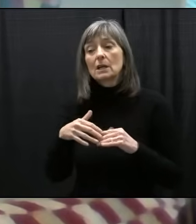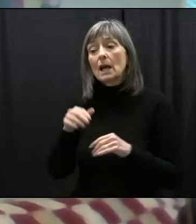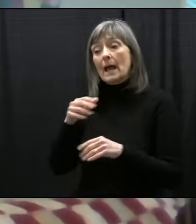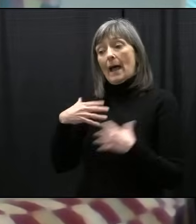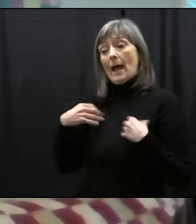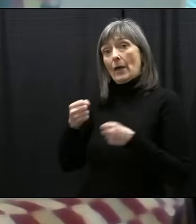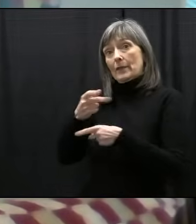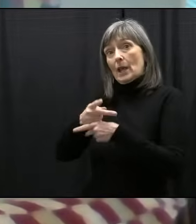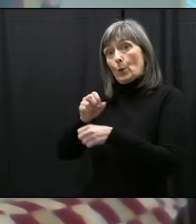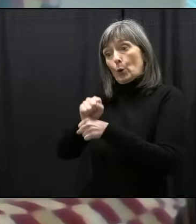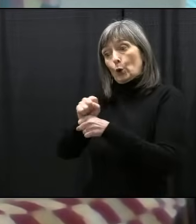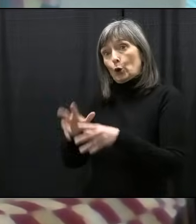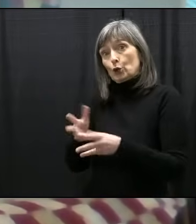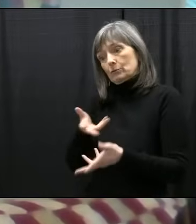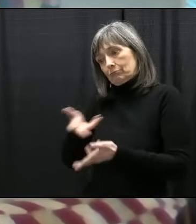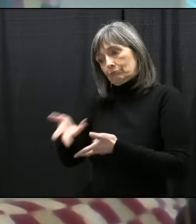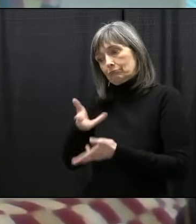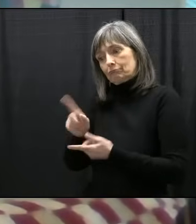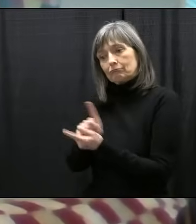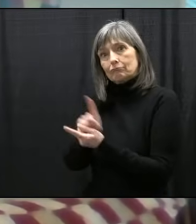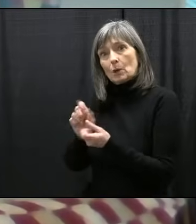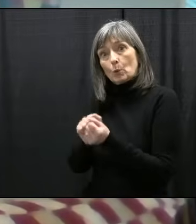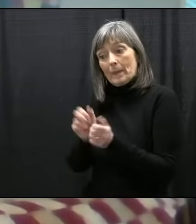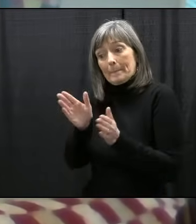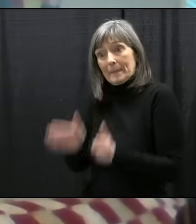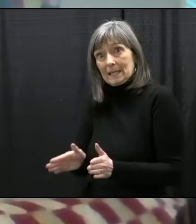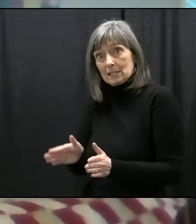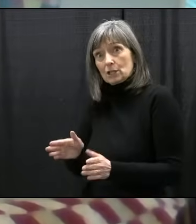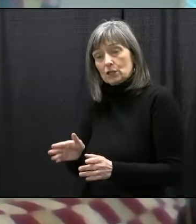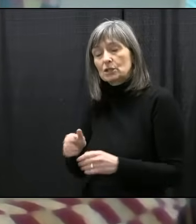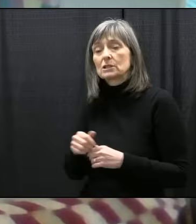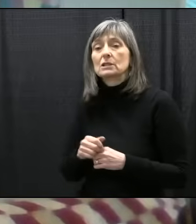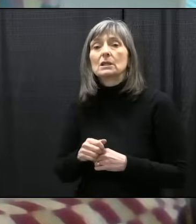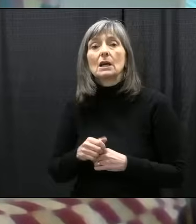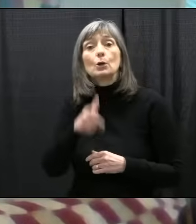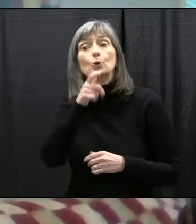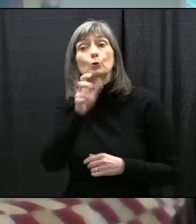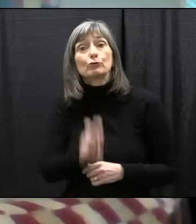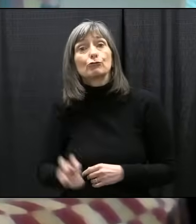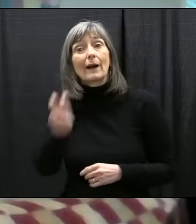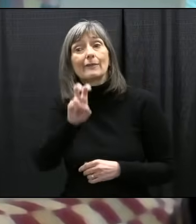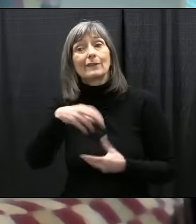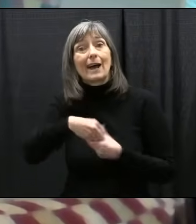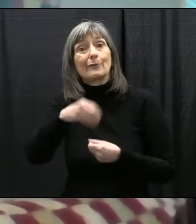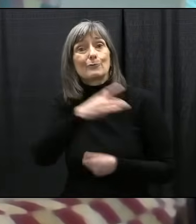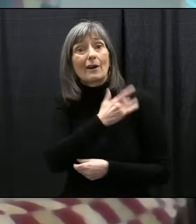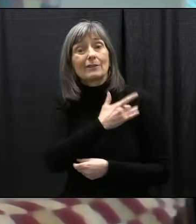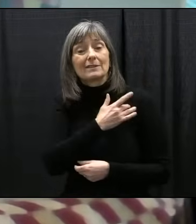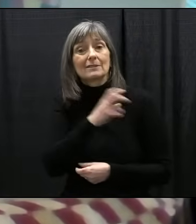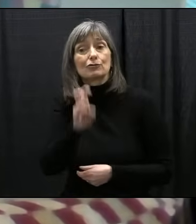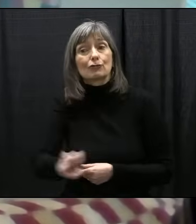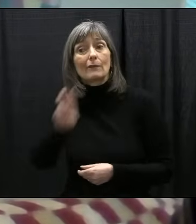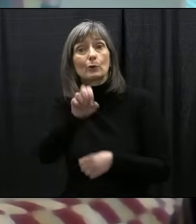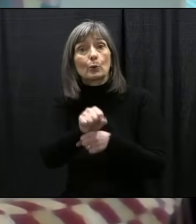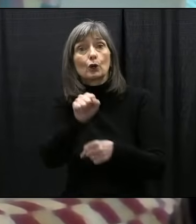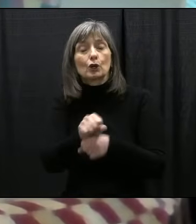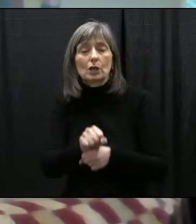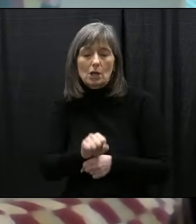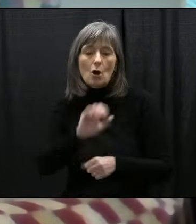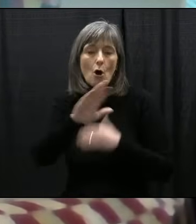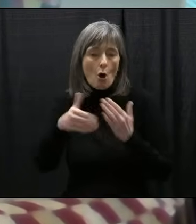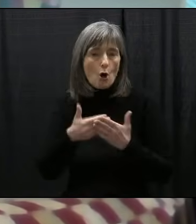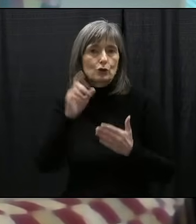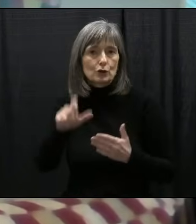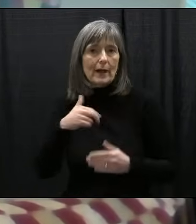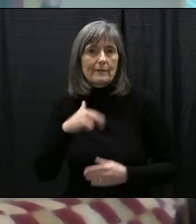workers having direct in-person contact with patients, and those who travel regularly out of the province to work.